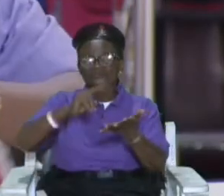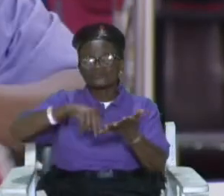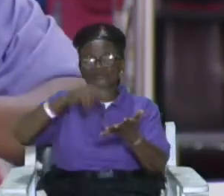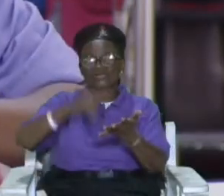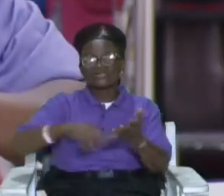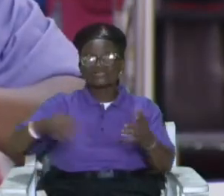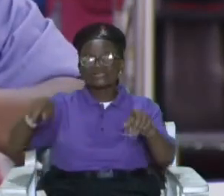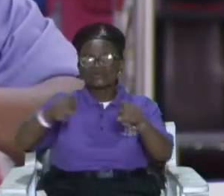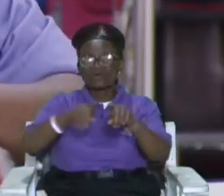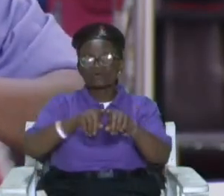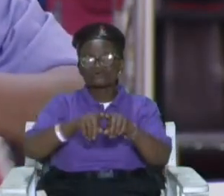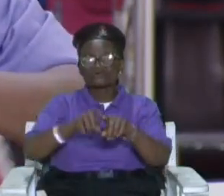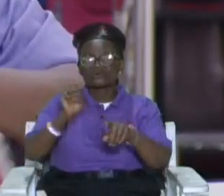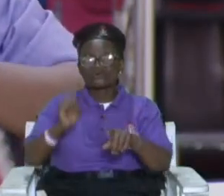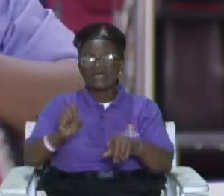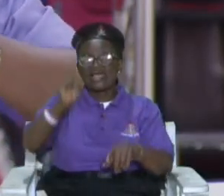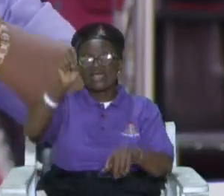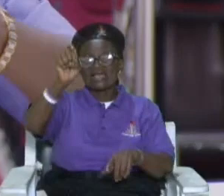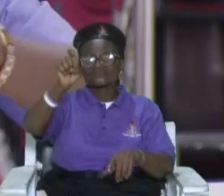chapter 4,